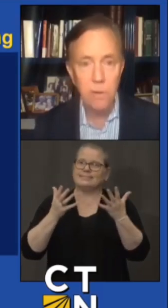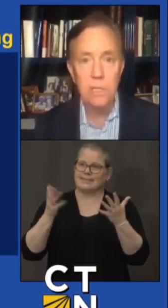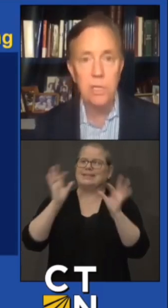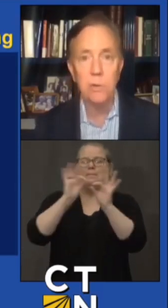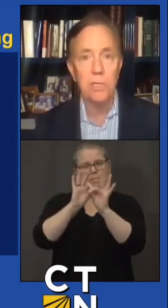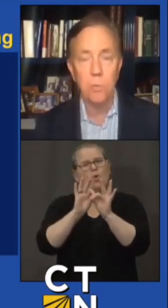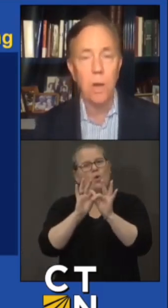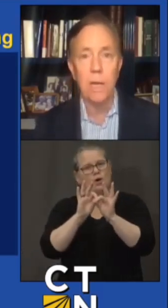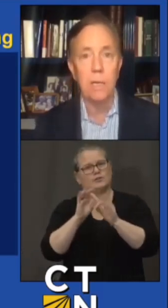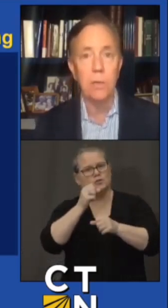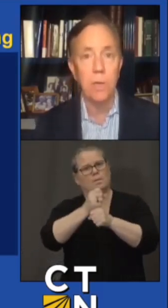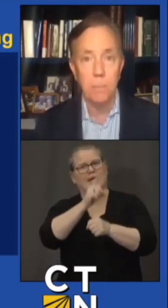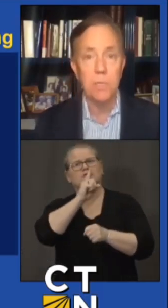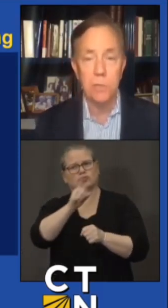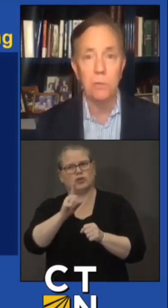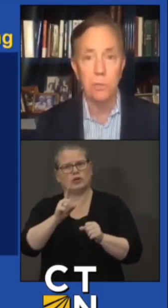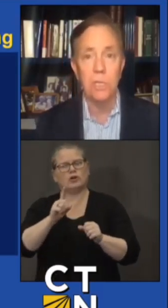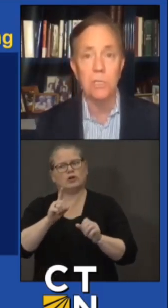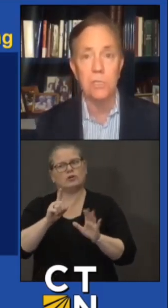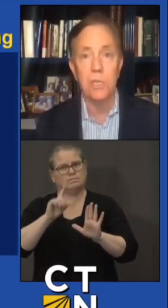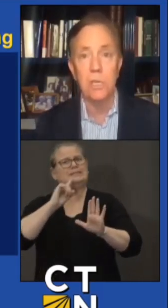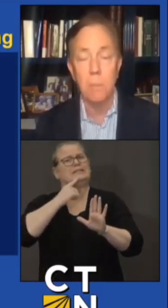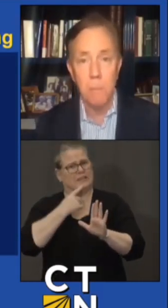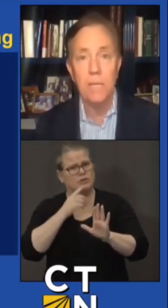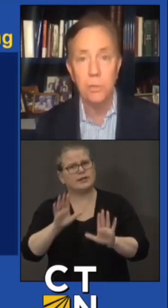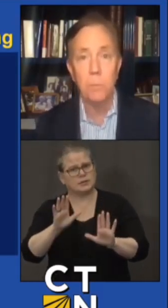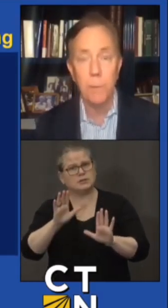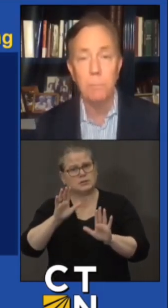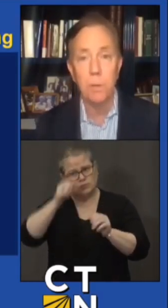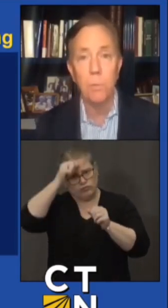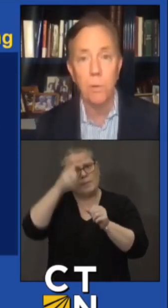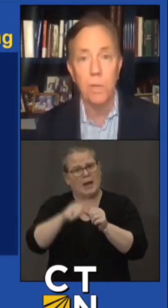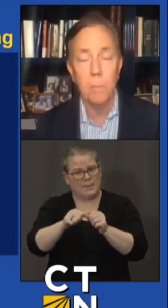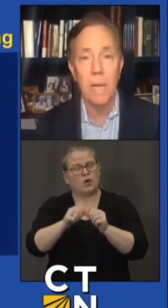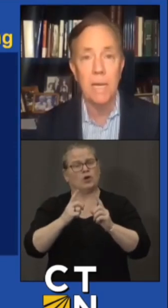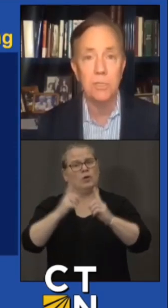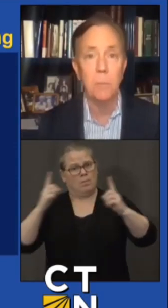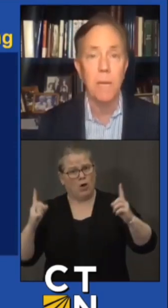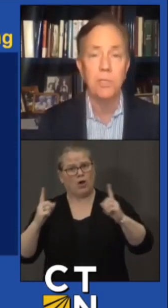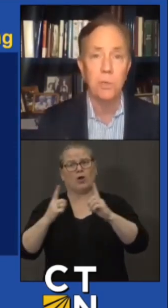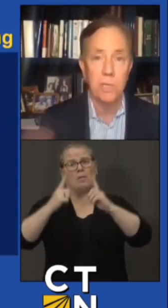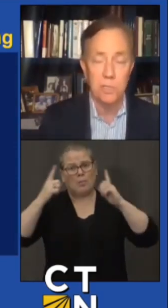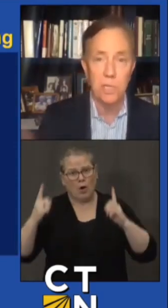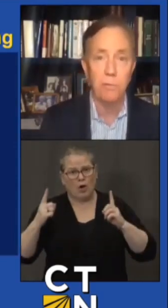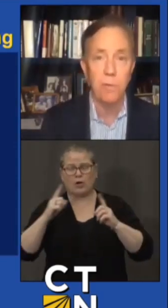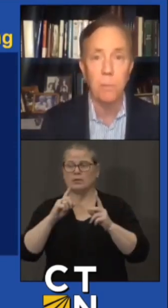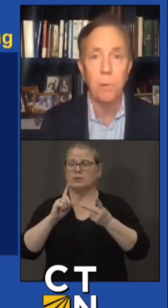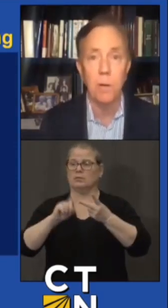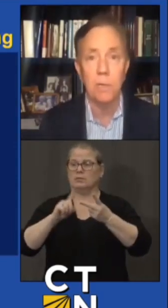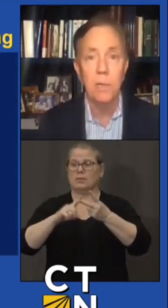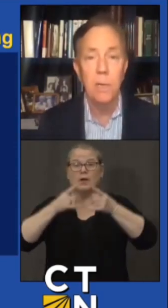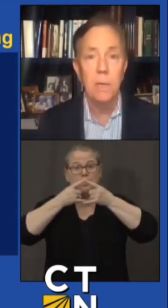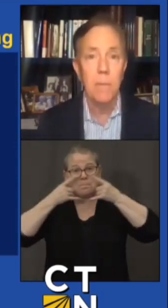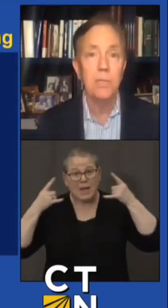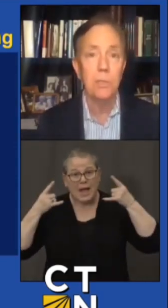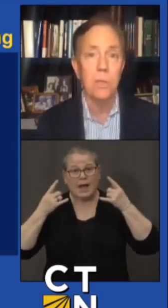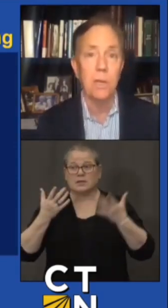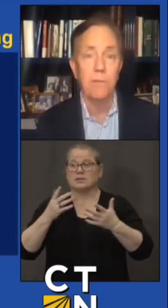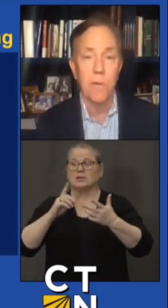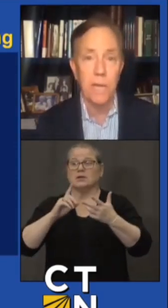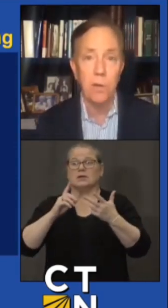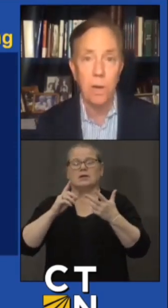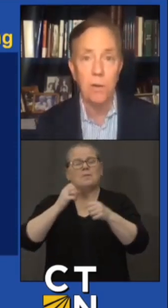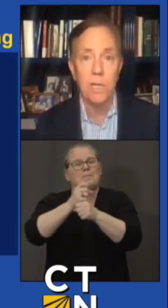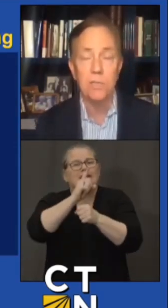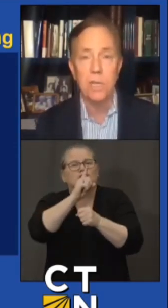in a very serious way, you keep the social distancing, you make sure people are wearing the mask, you make sure they're 6 feet apart, make sure that